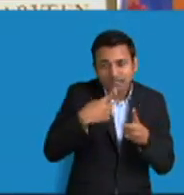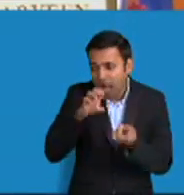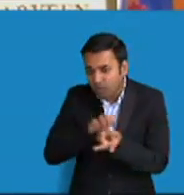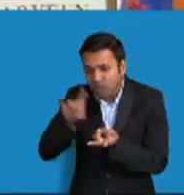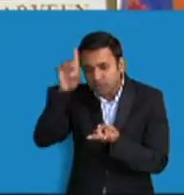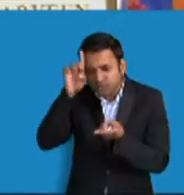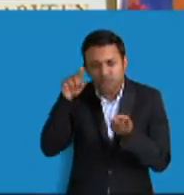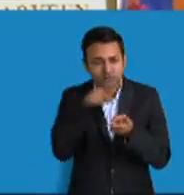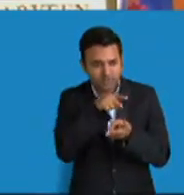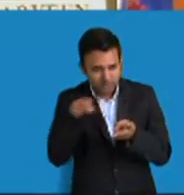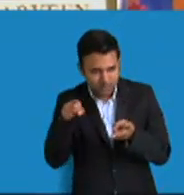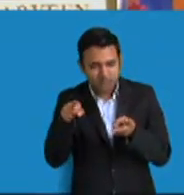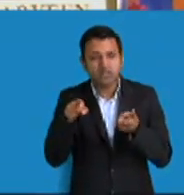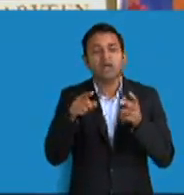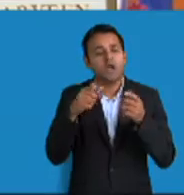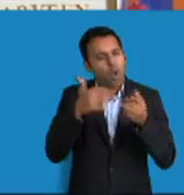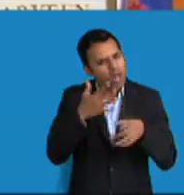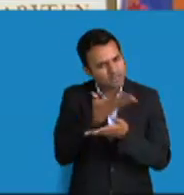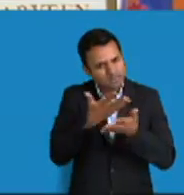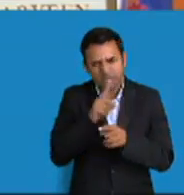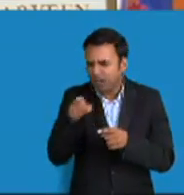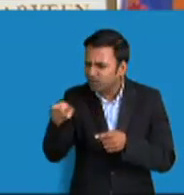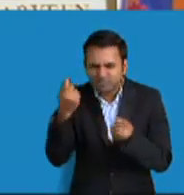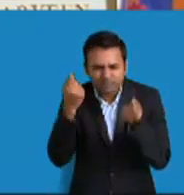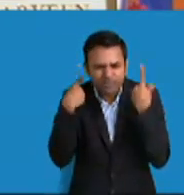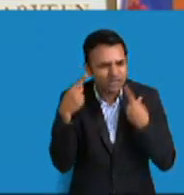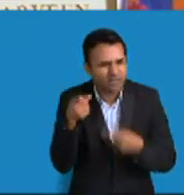shadow Minister for Education we have.